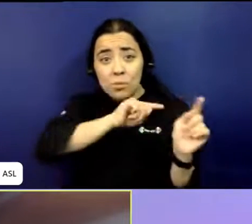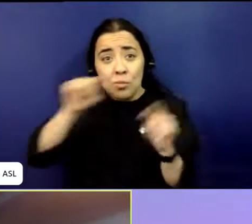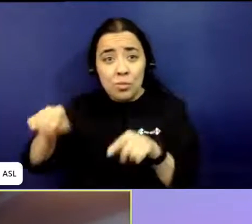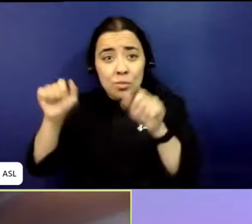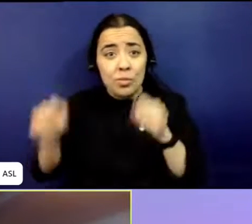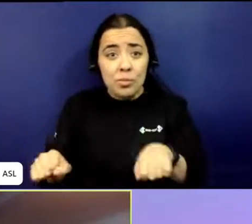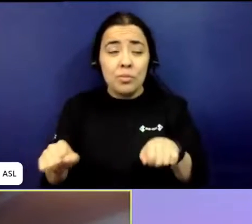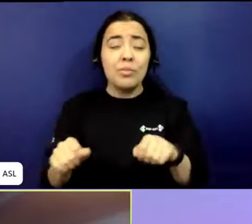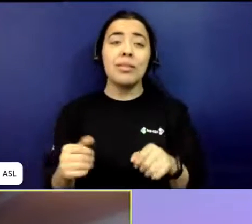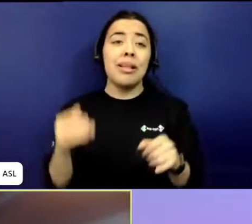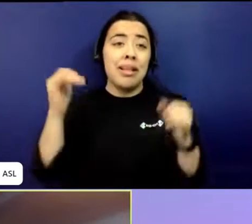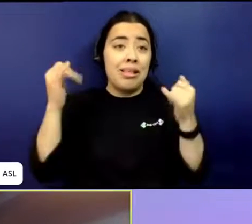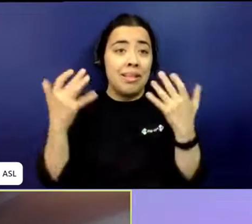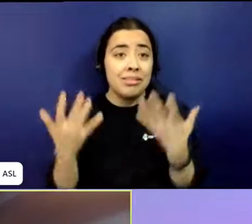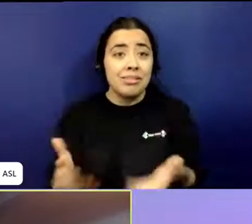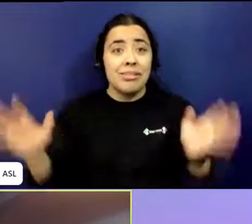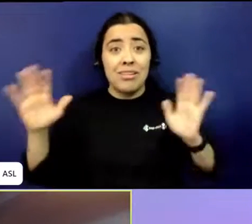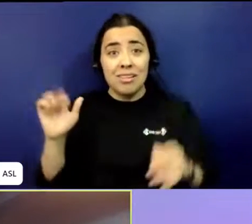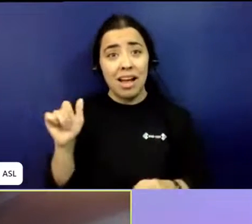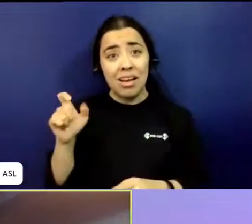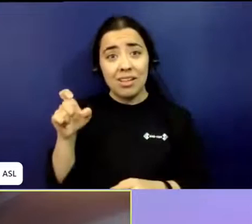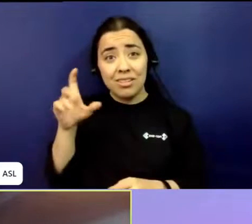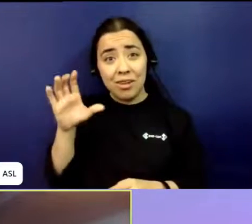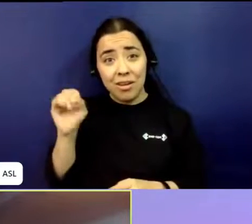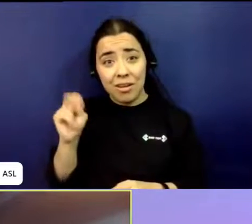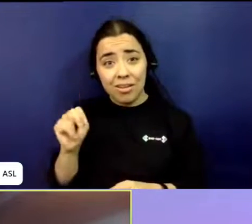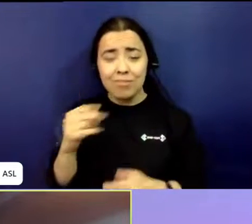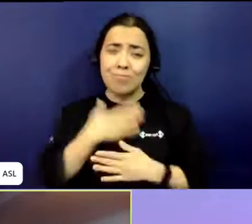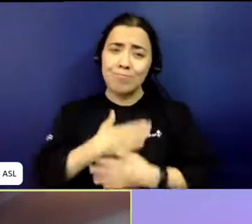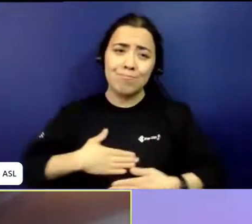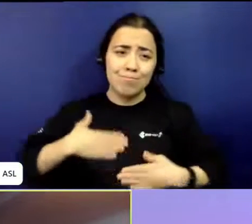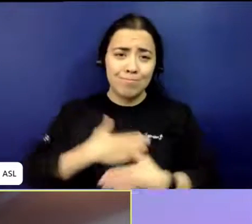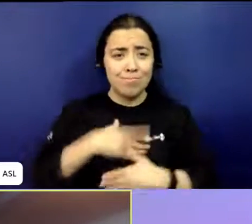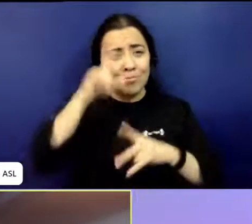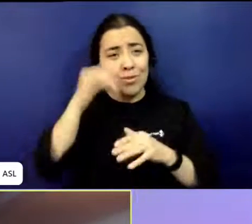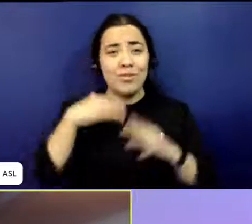And then that's the end of AxCon. So we really appreciate it and hope you all have a great day.